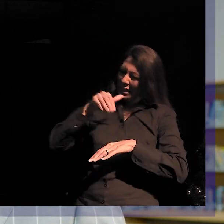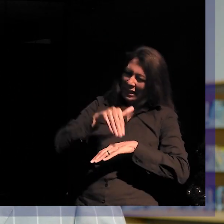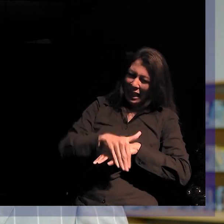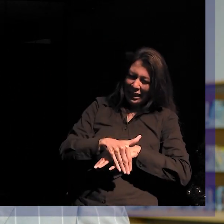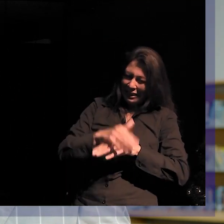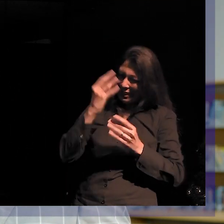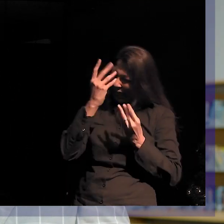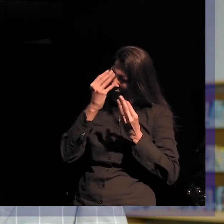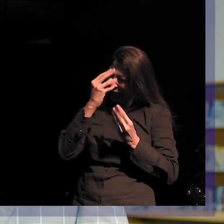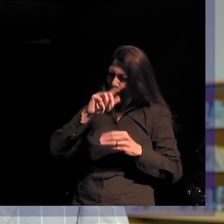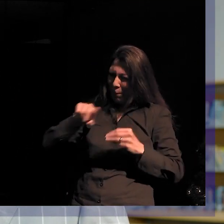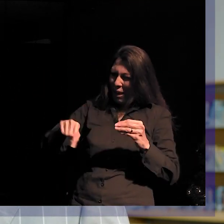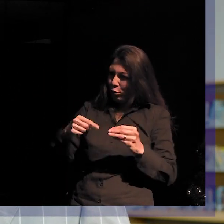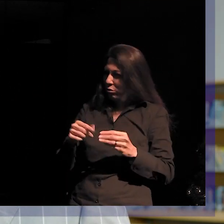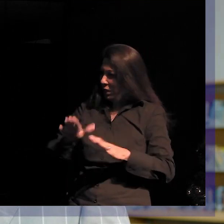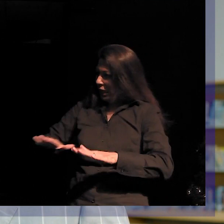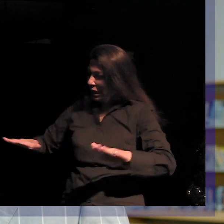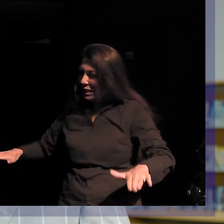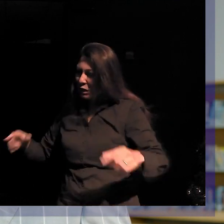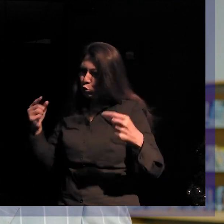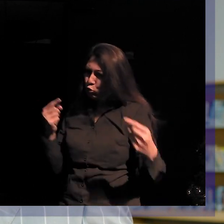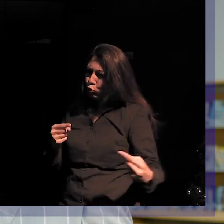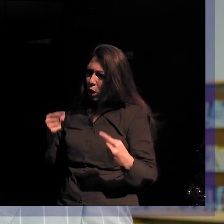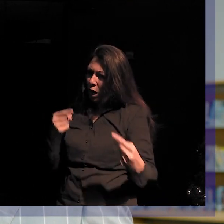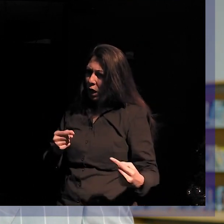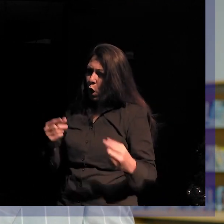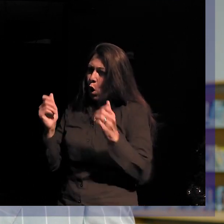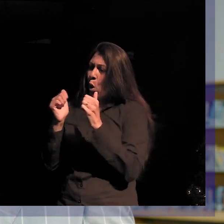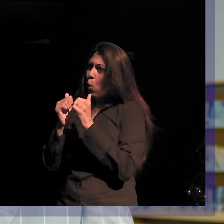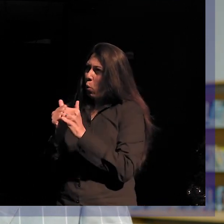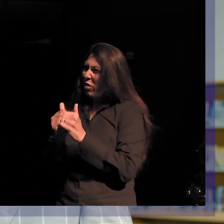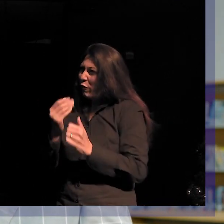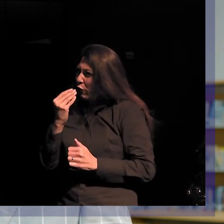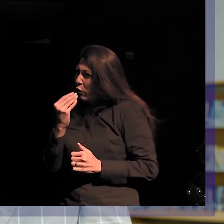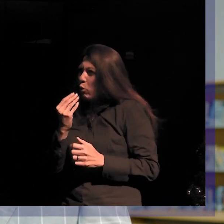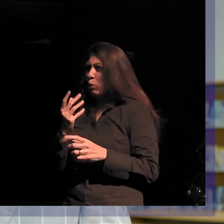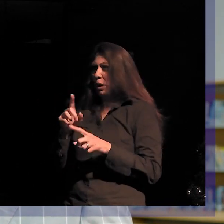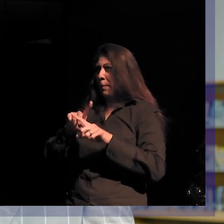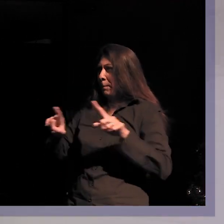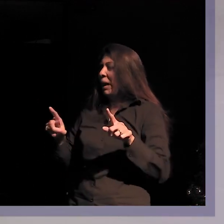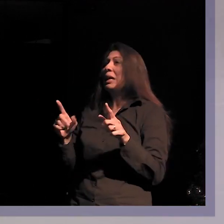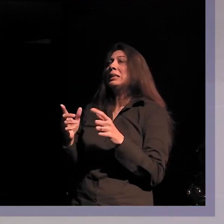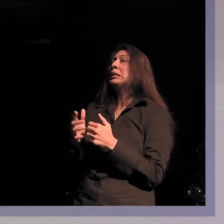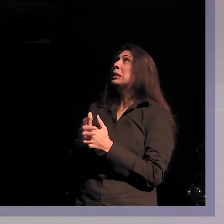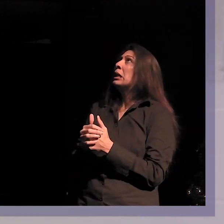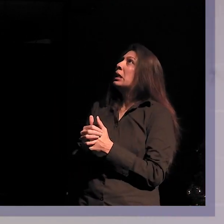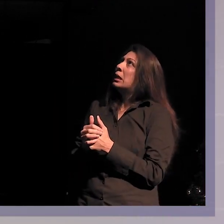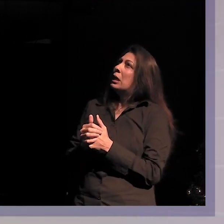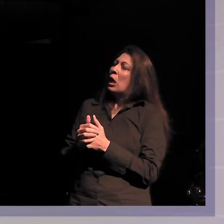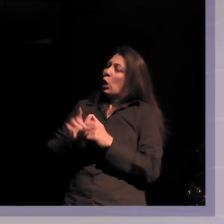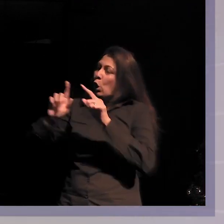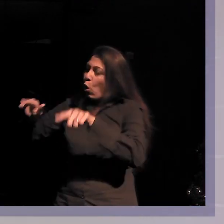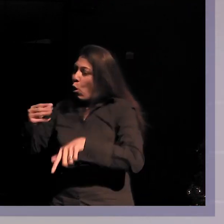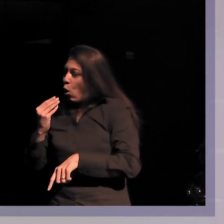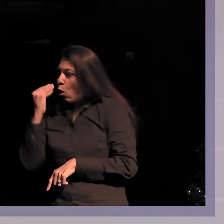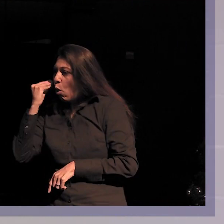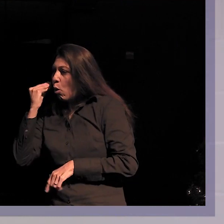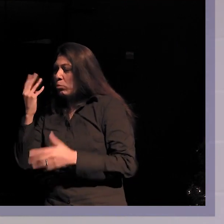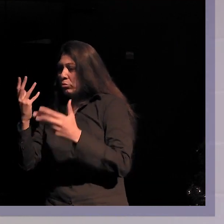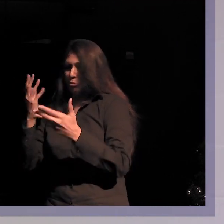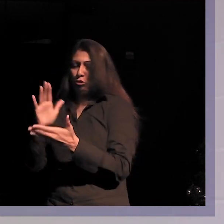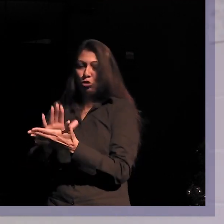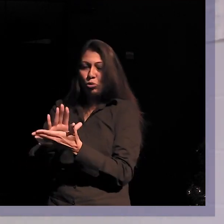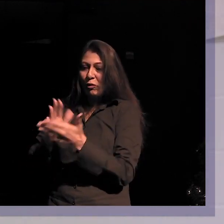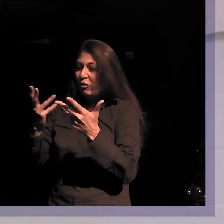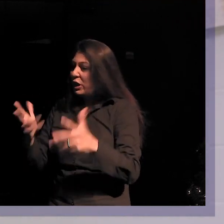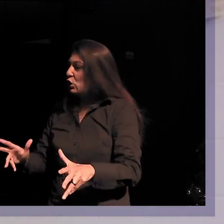out there that not only struggle with some food need, but then also when they go home after school, don't have